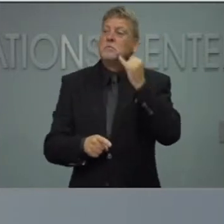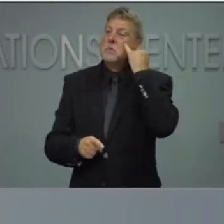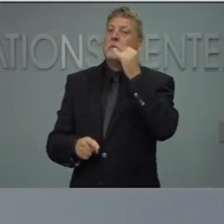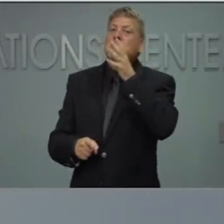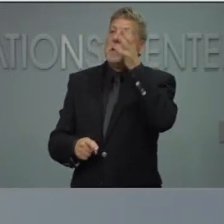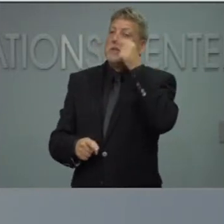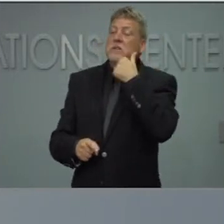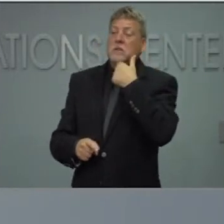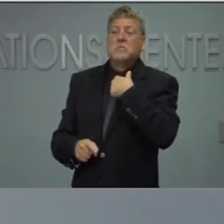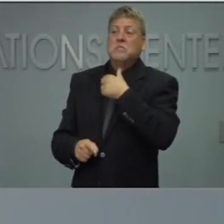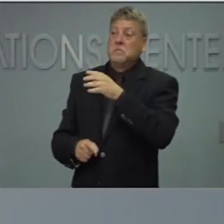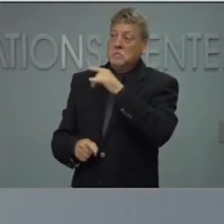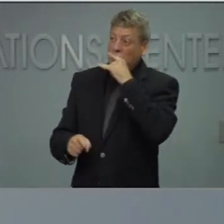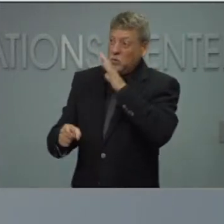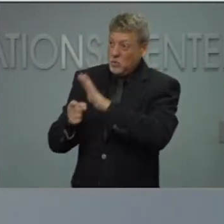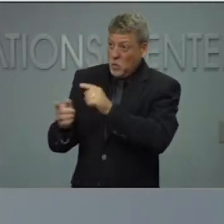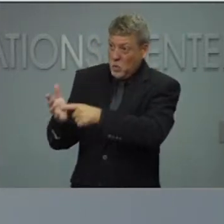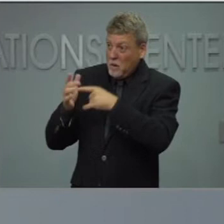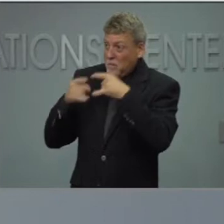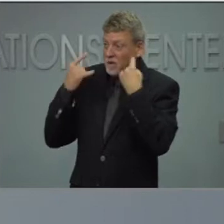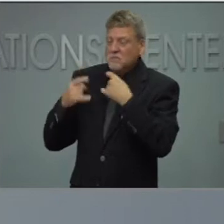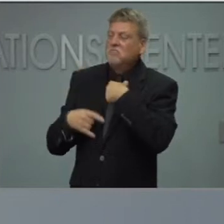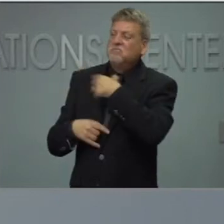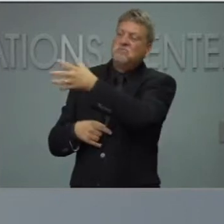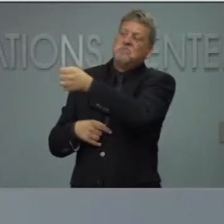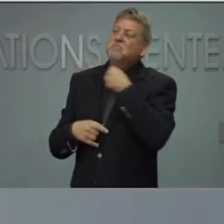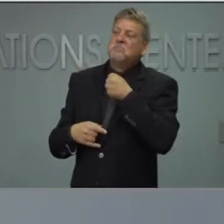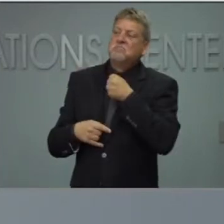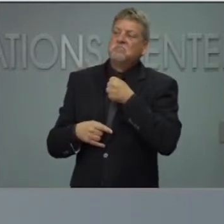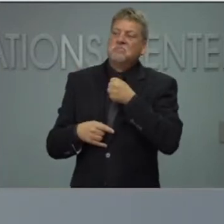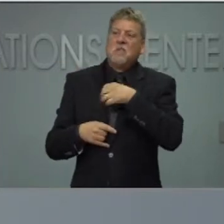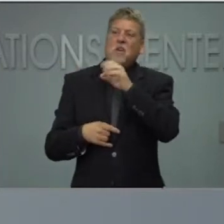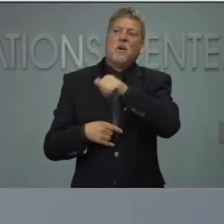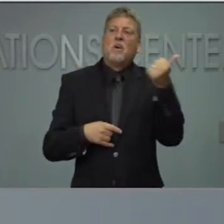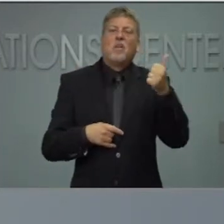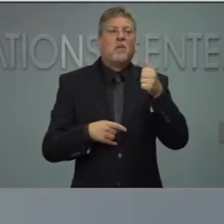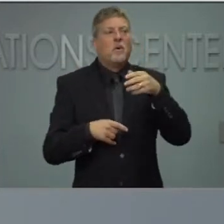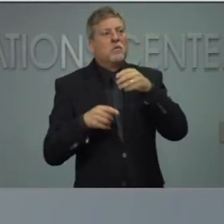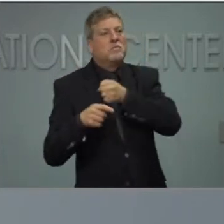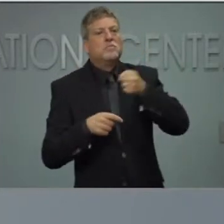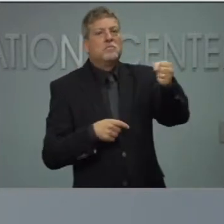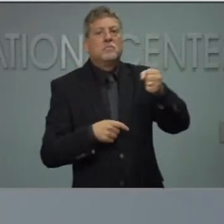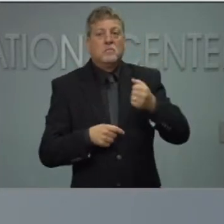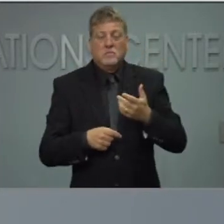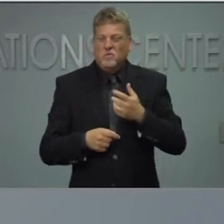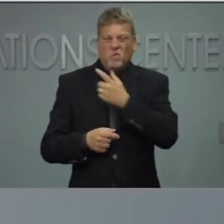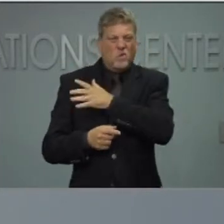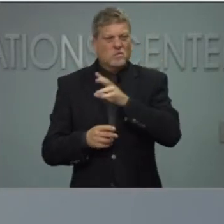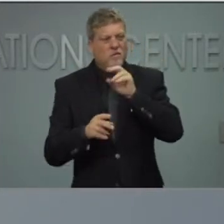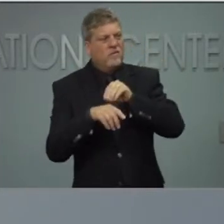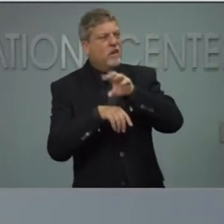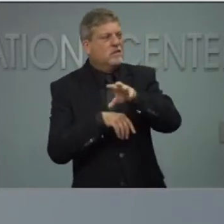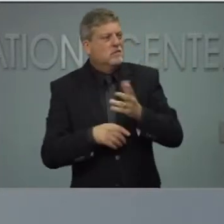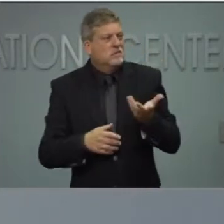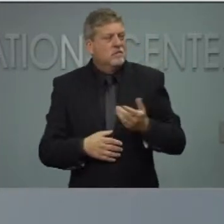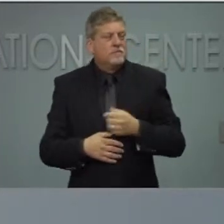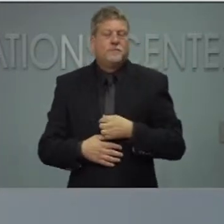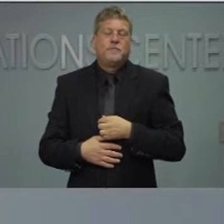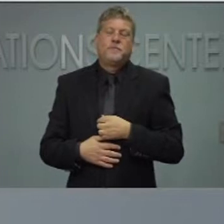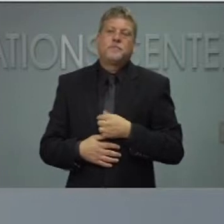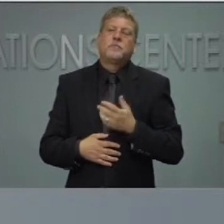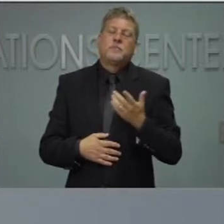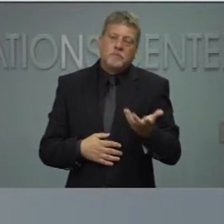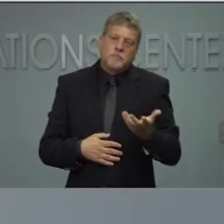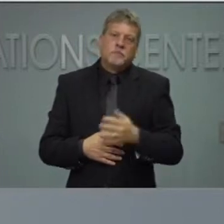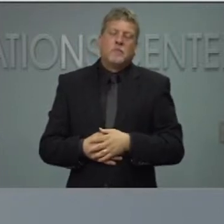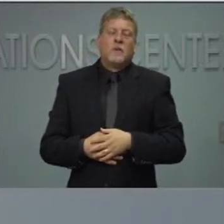out of their public school and find another option to educate my child? It probably one of the most important